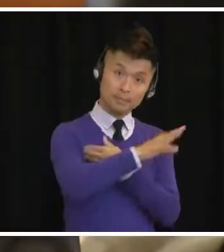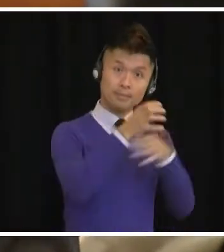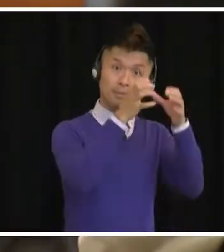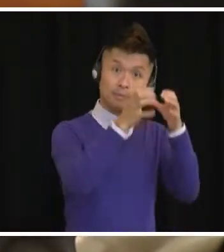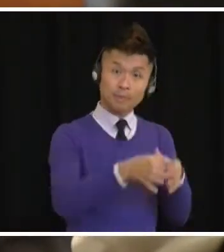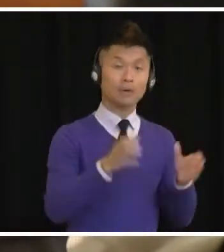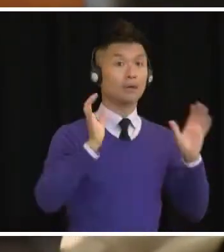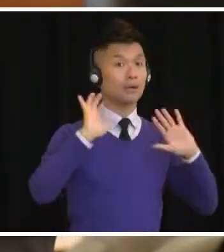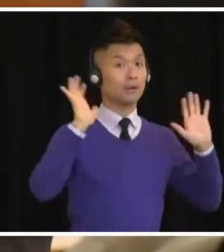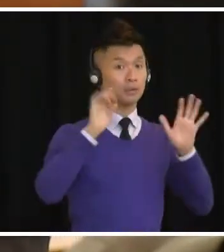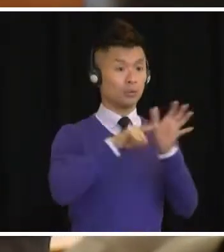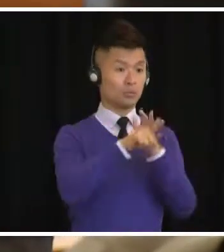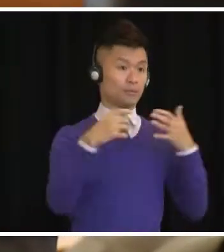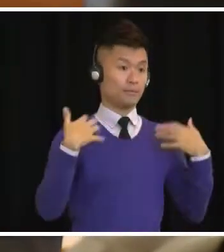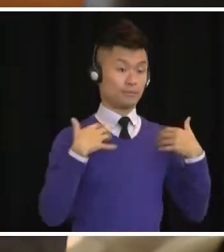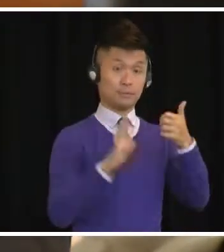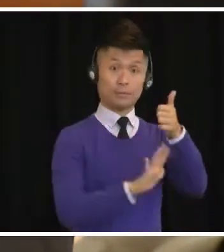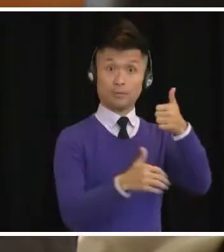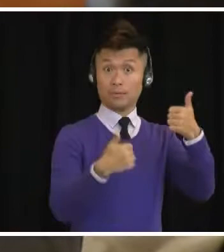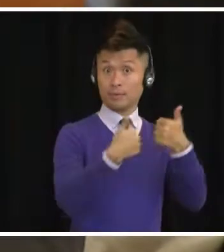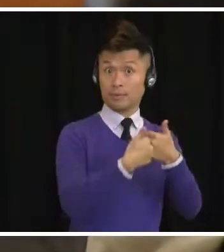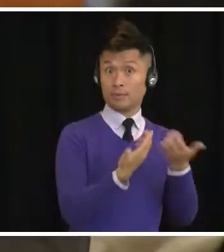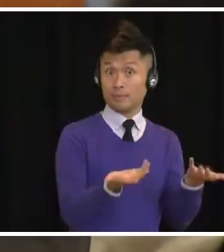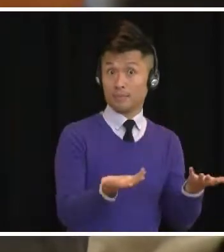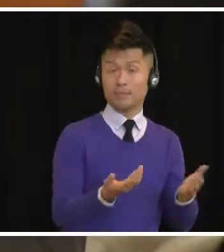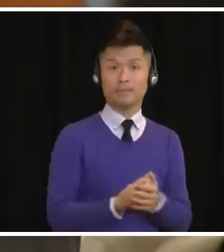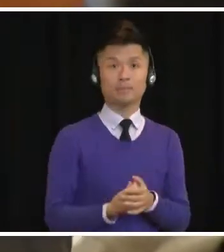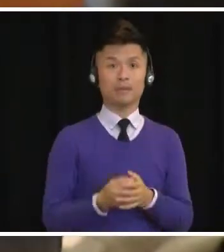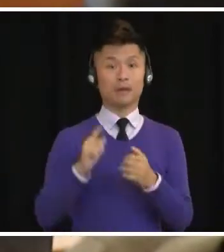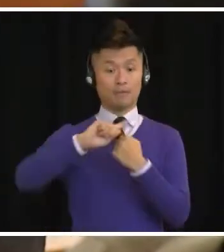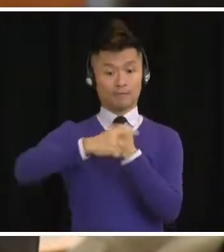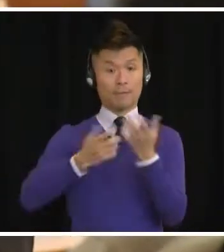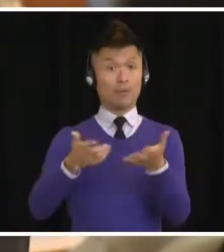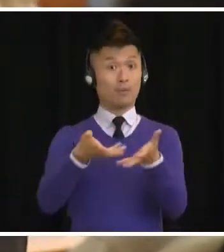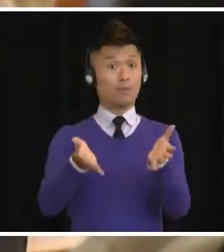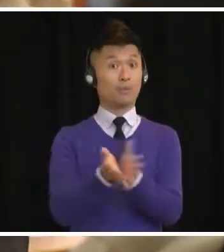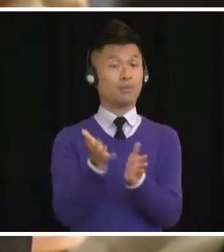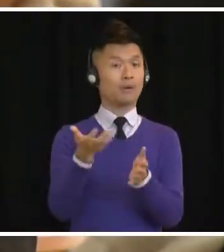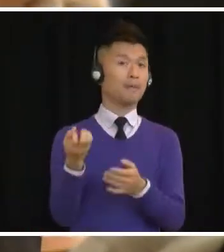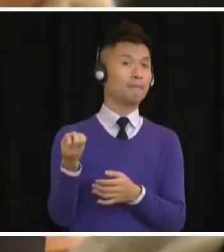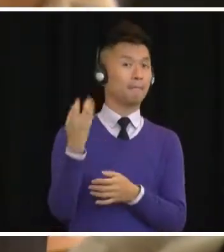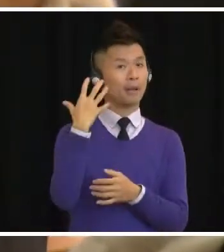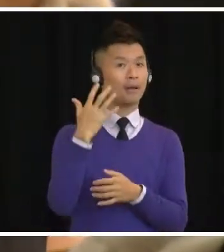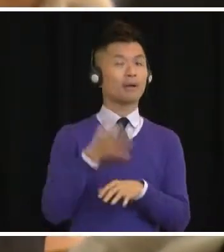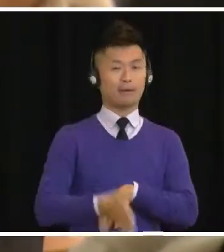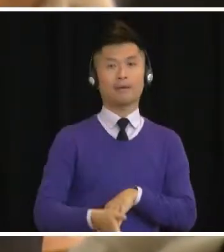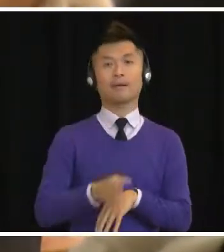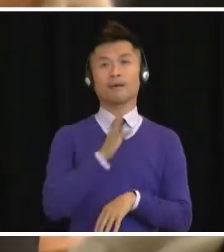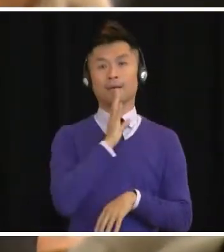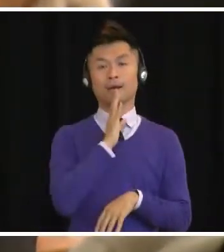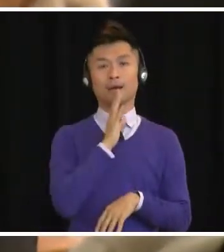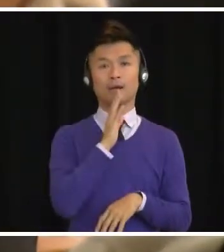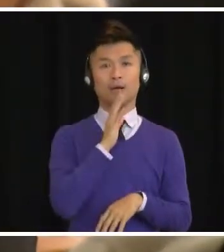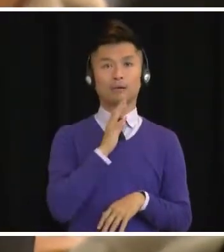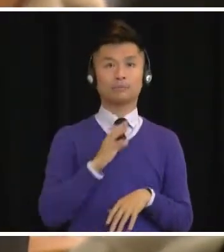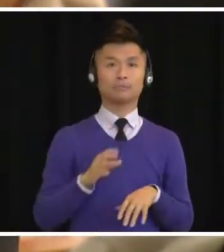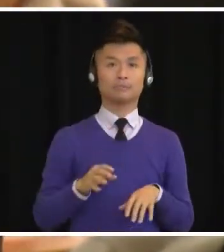and environmental hygiene committee is not enough? So will we have a special committee for children at the Legislative